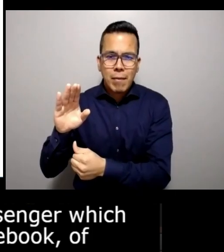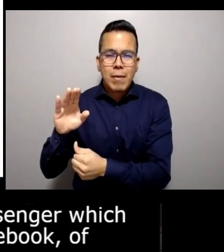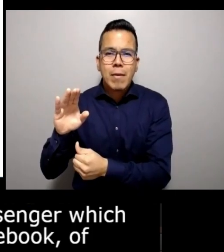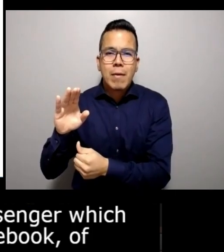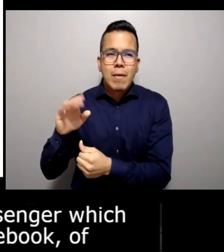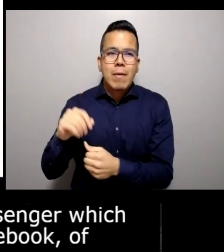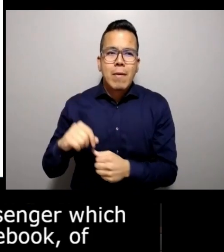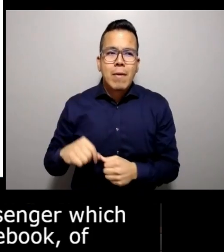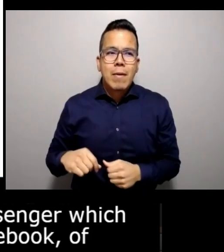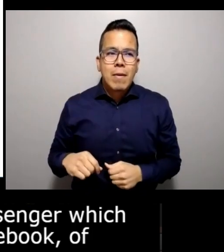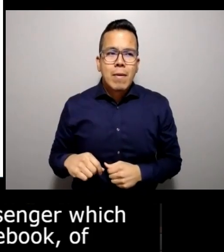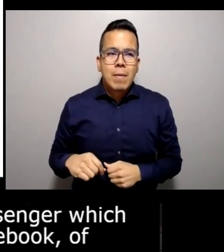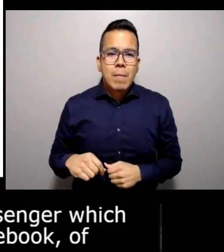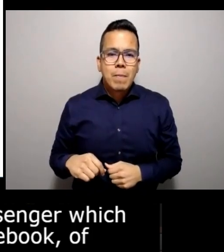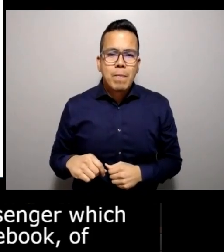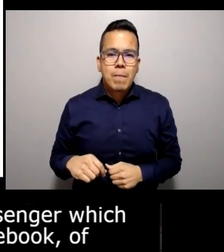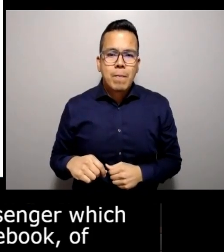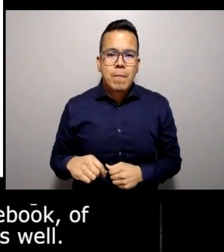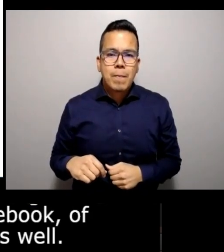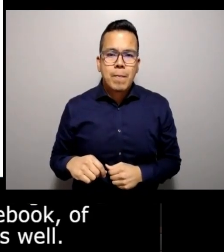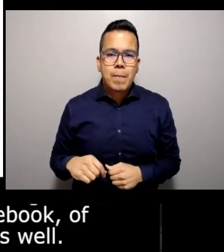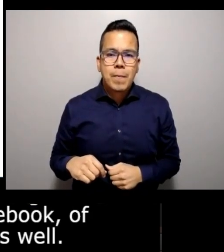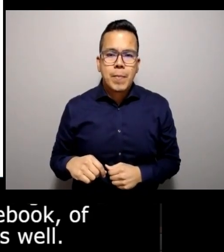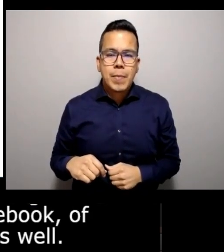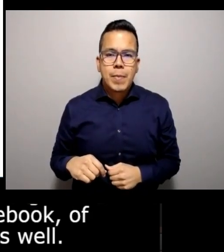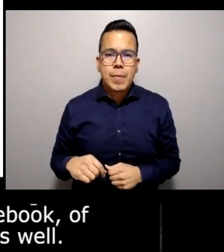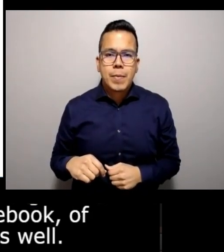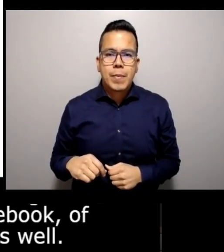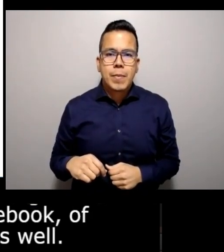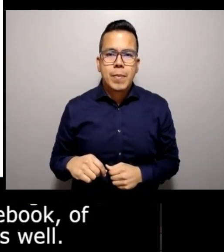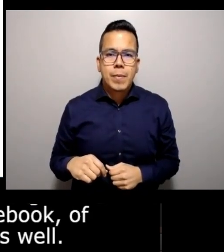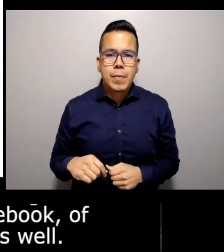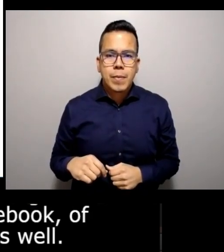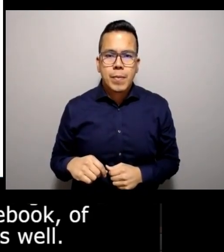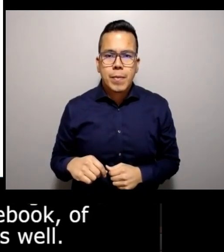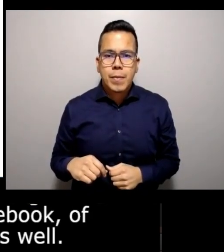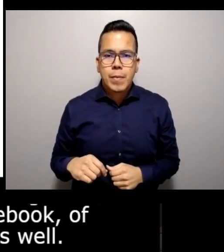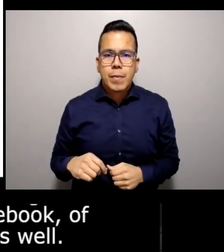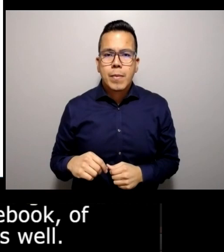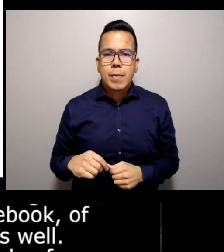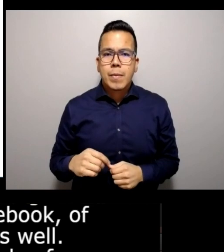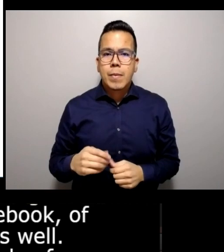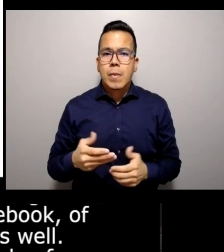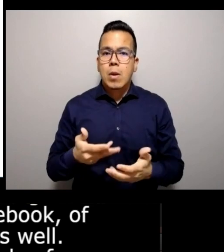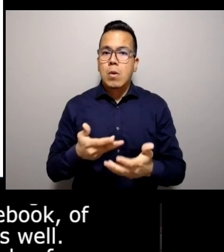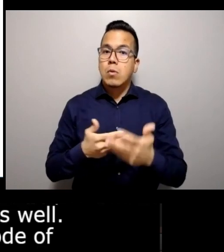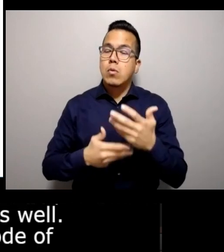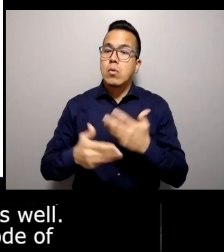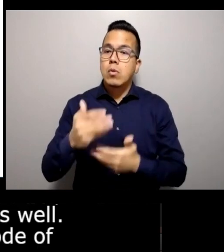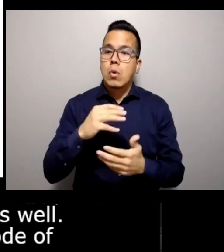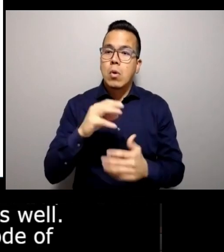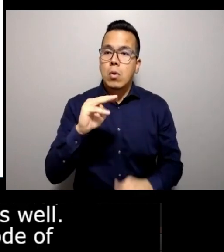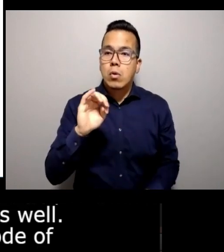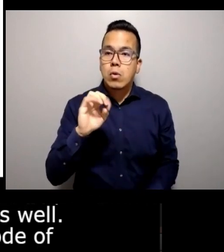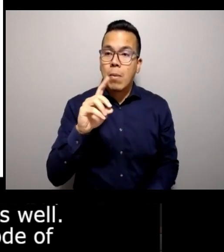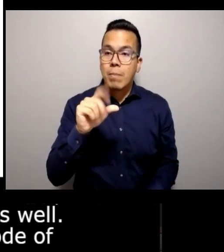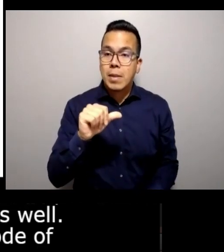Social media platforms often try to offer every mode of communication that they can, or gradually over time expand into